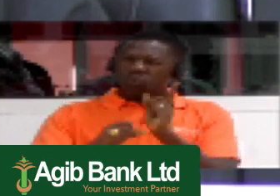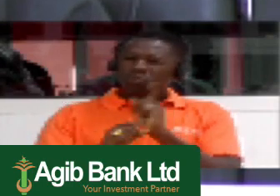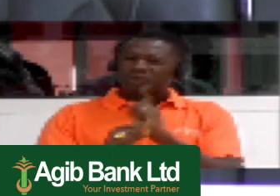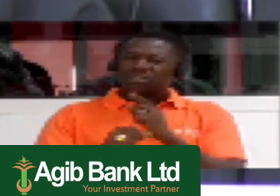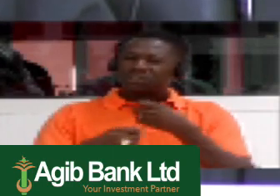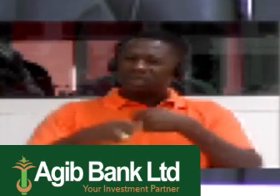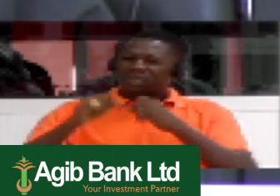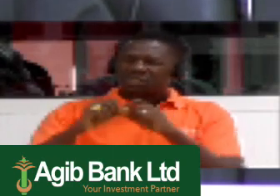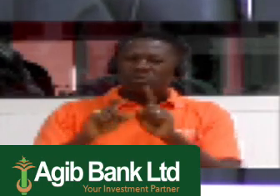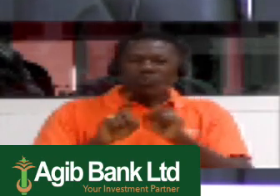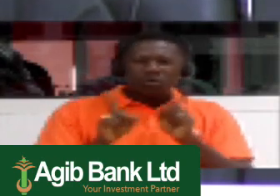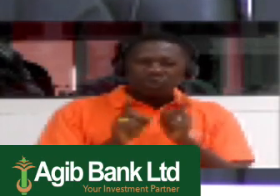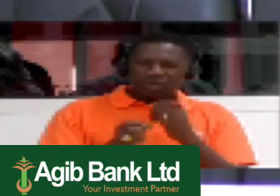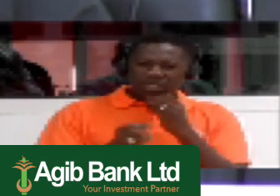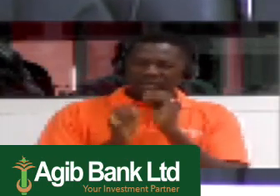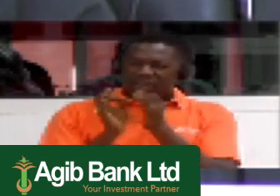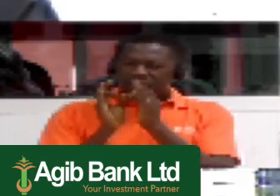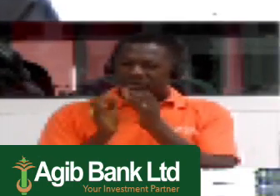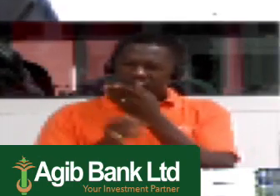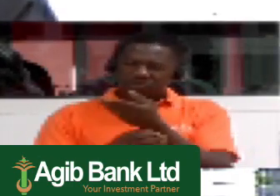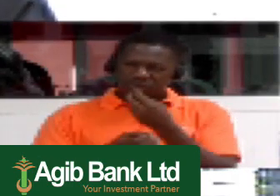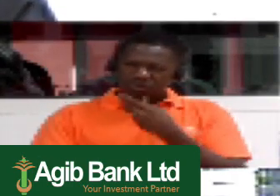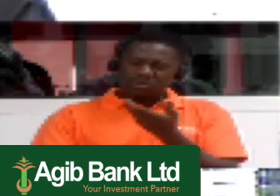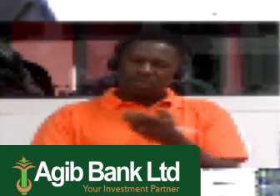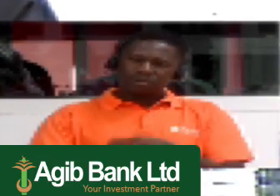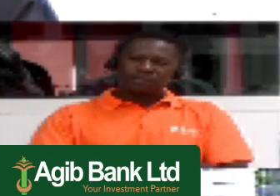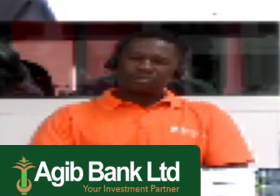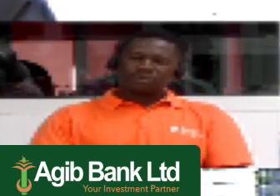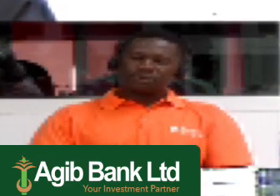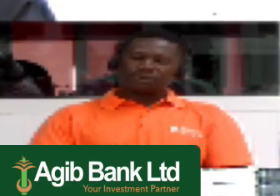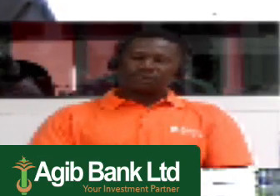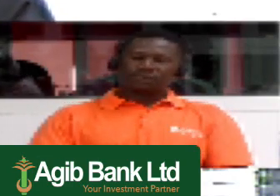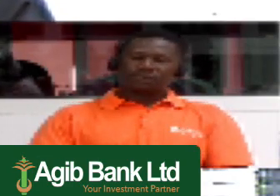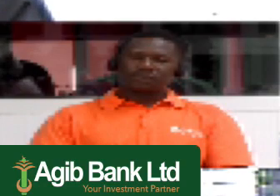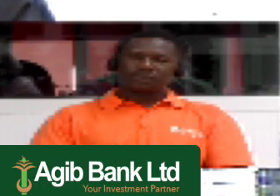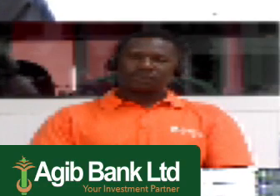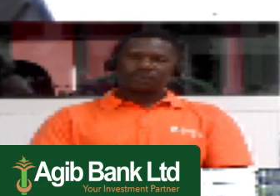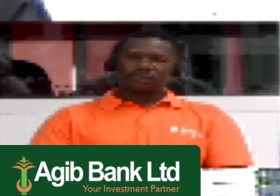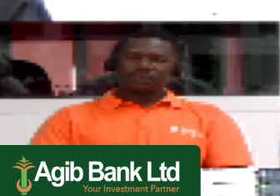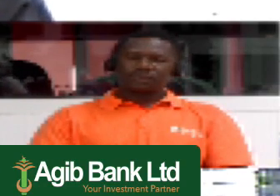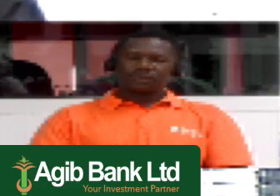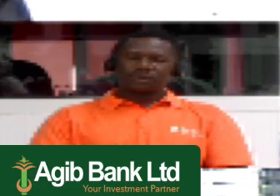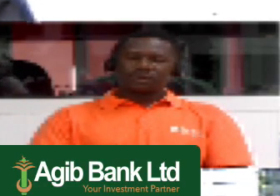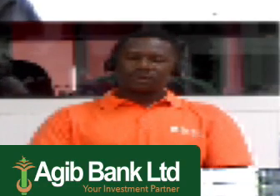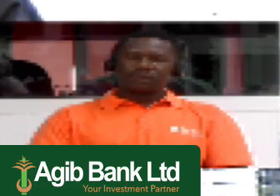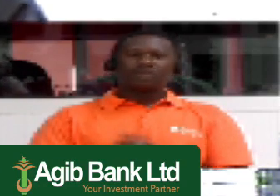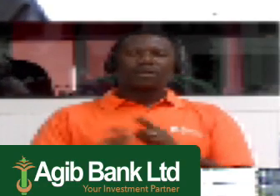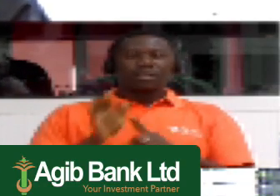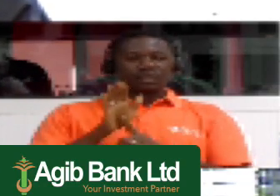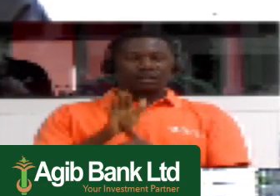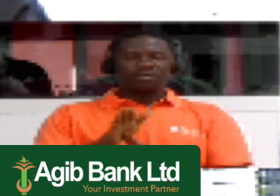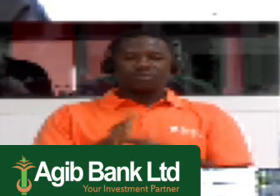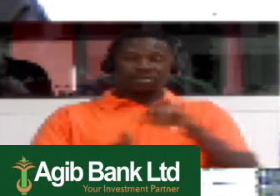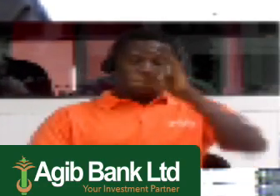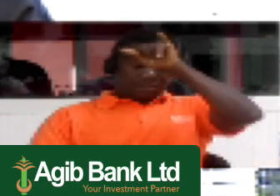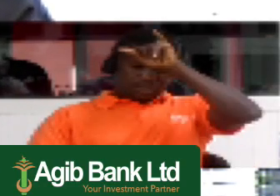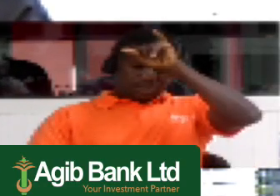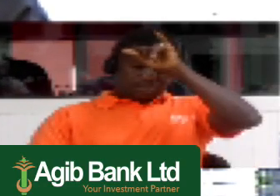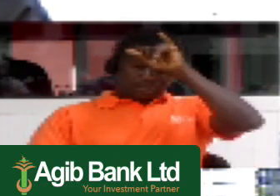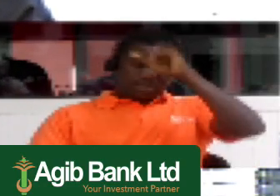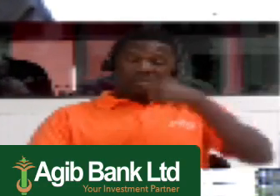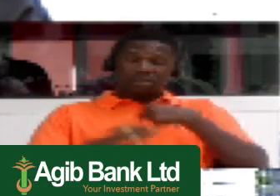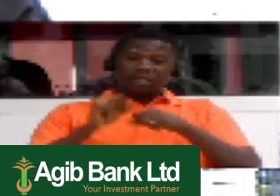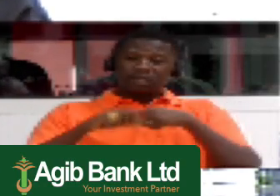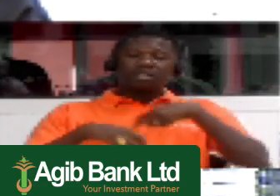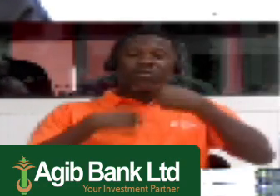yo karan dinkira lu menu mawanya. Egyptiano la course ni womu VIP protection old. Ibela VIP sambala nyamen